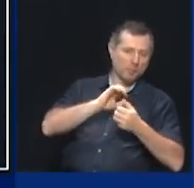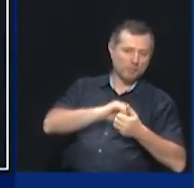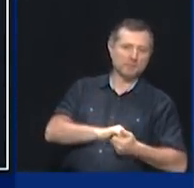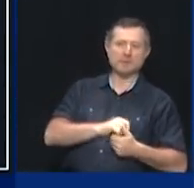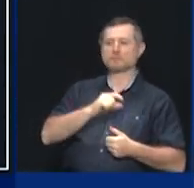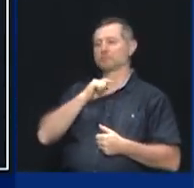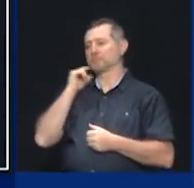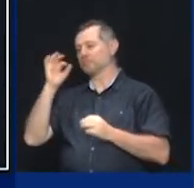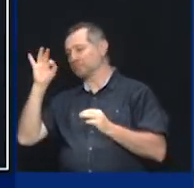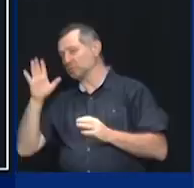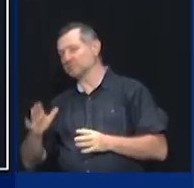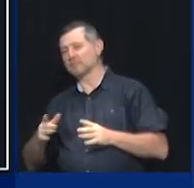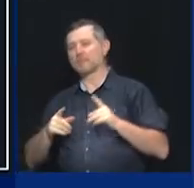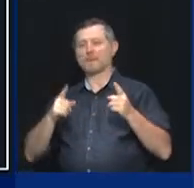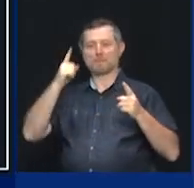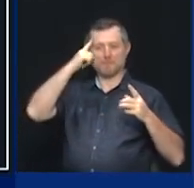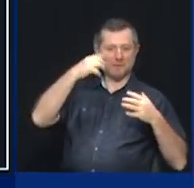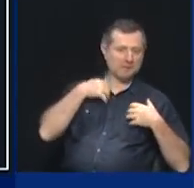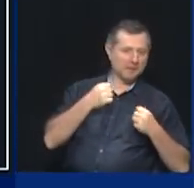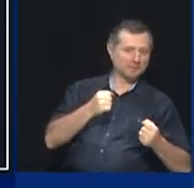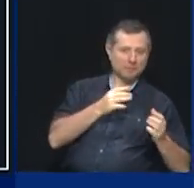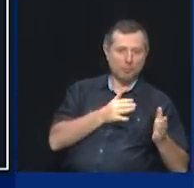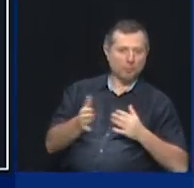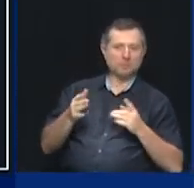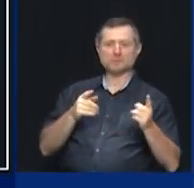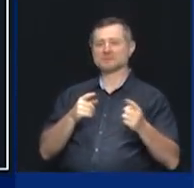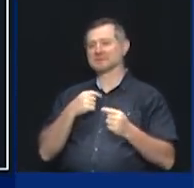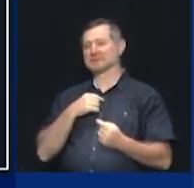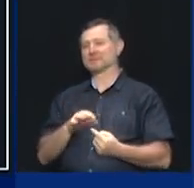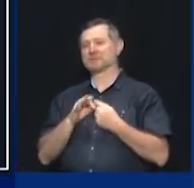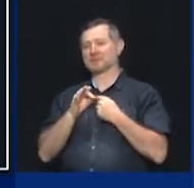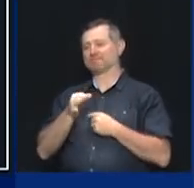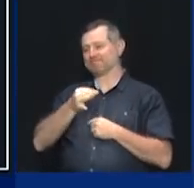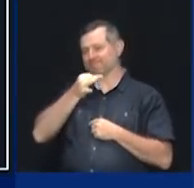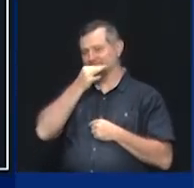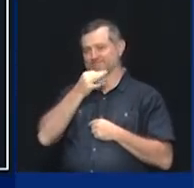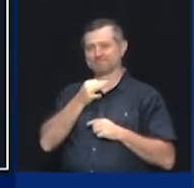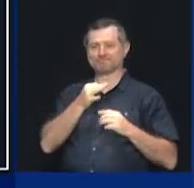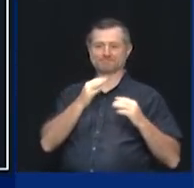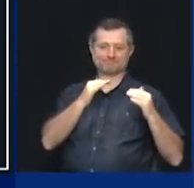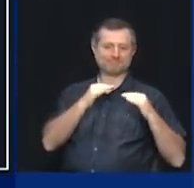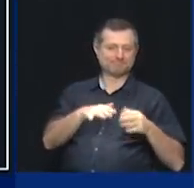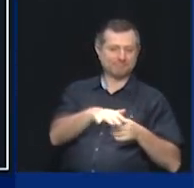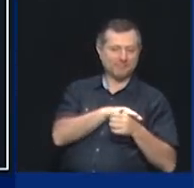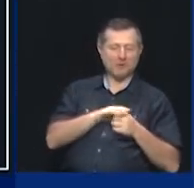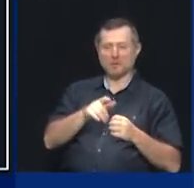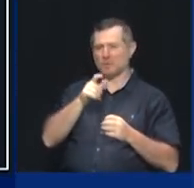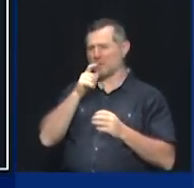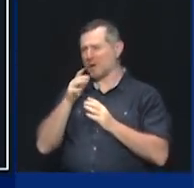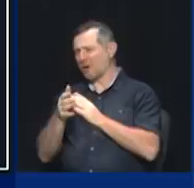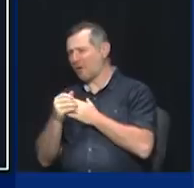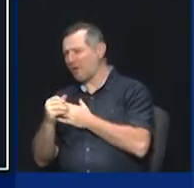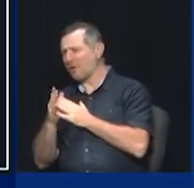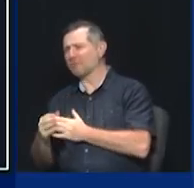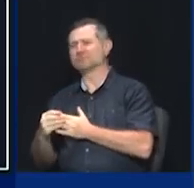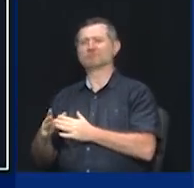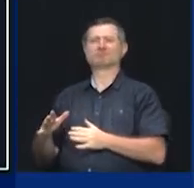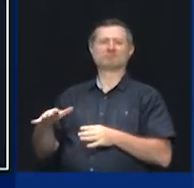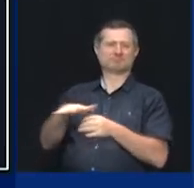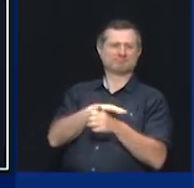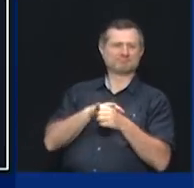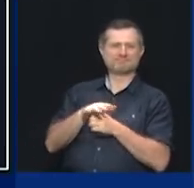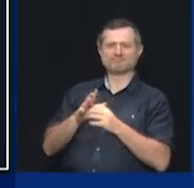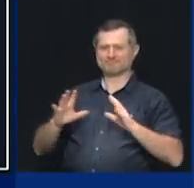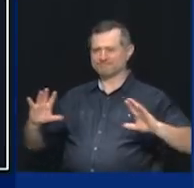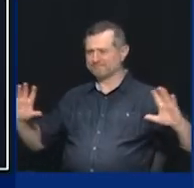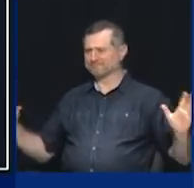health, have to work with the clergy, which has a very big role to play in the community-based organizations. But it all has to come ground